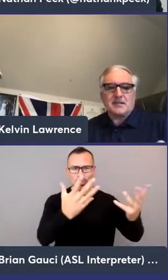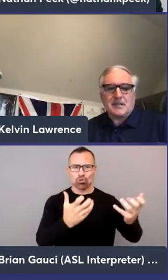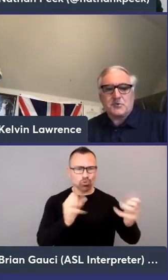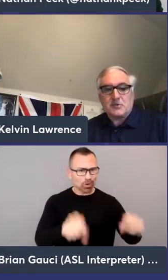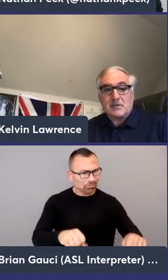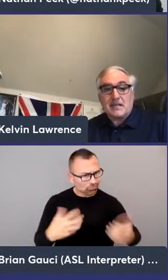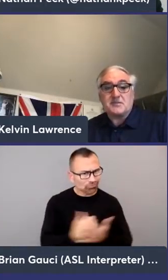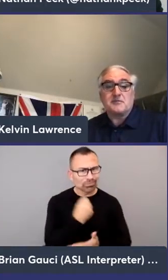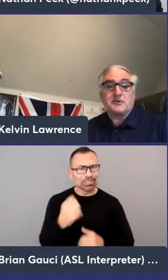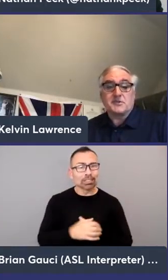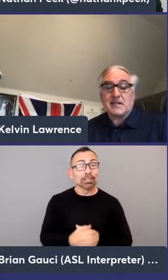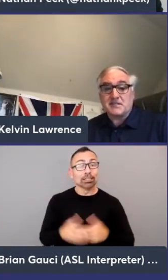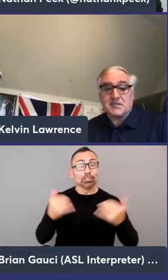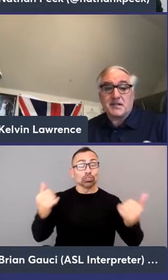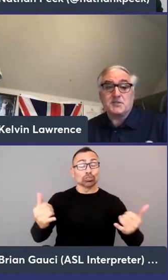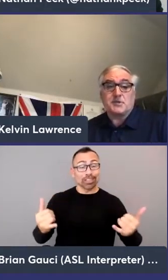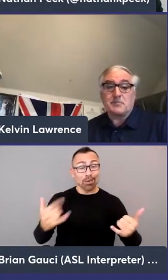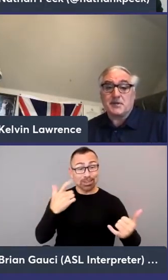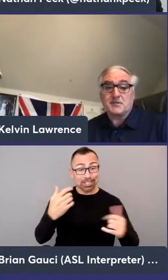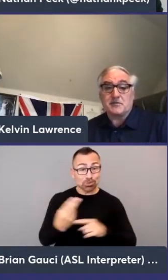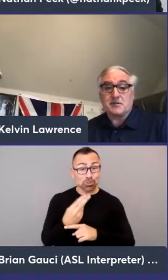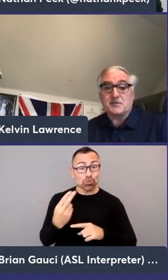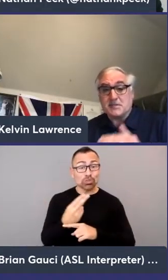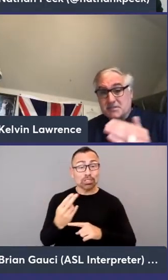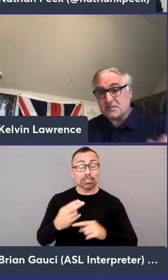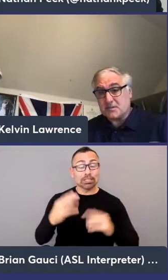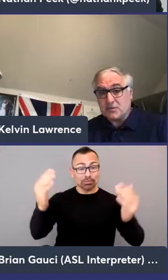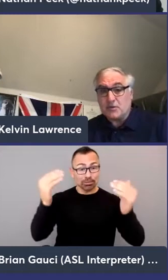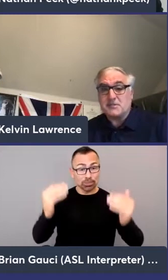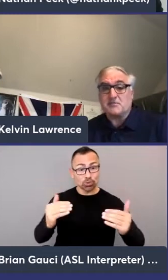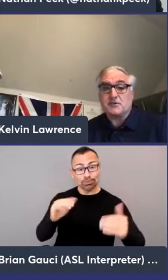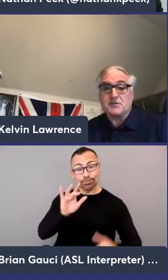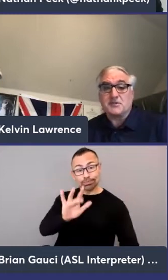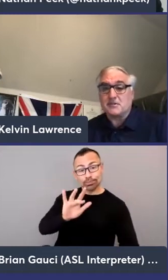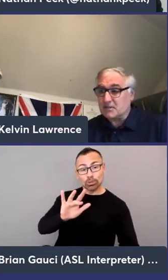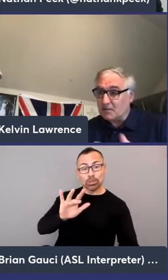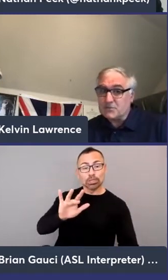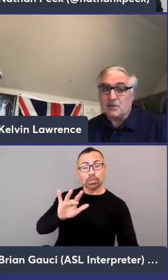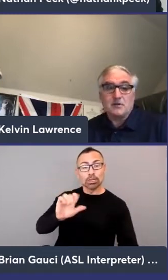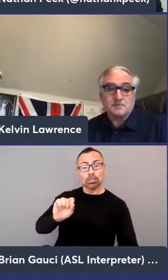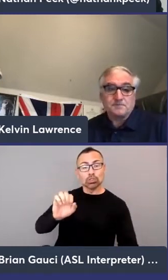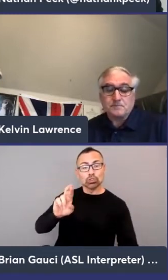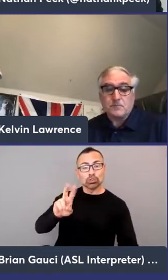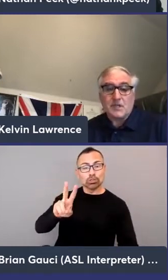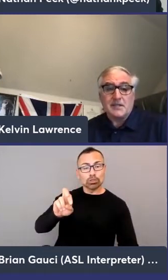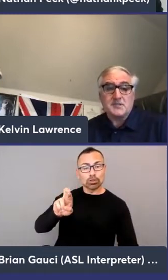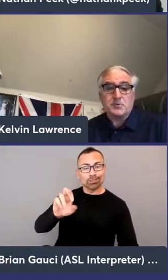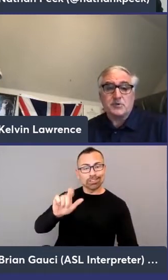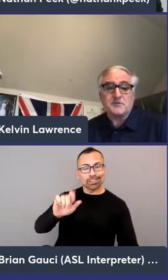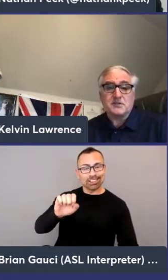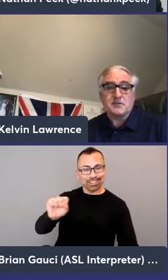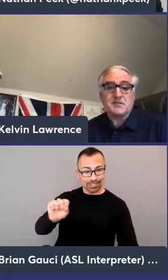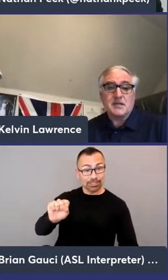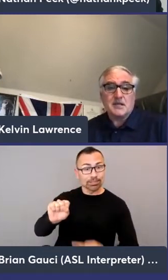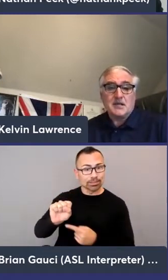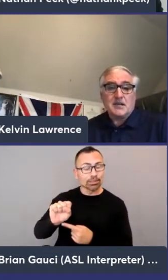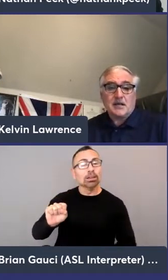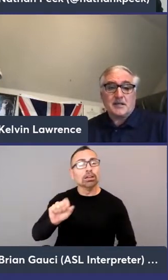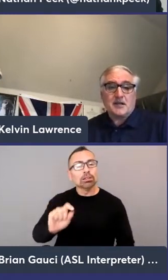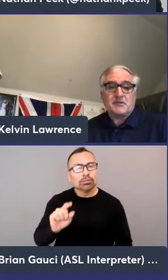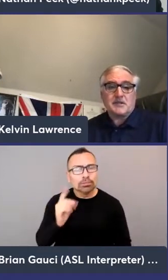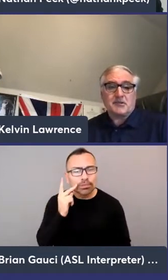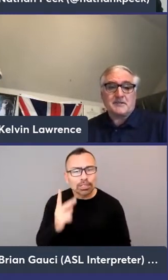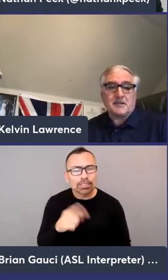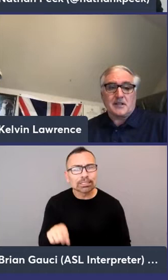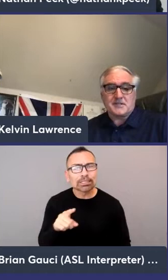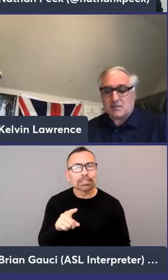that the Neptune engine version actually changed when I picked serverless, because this is a new engine version that comes along in support of serverless. And